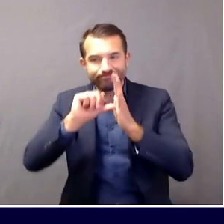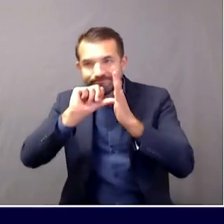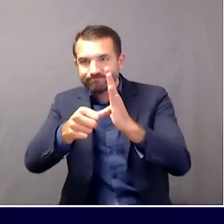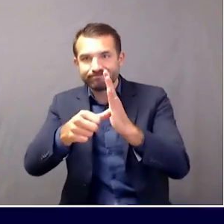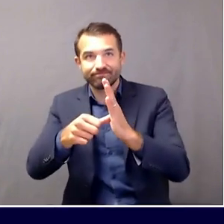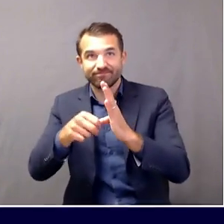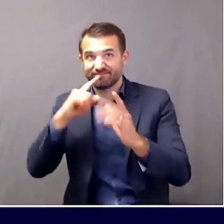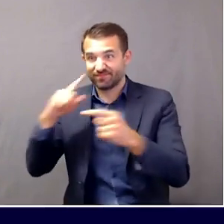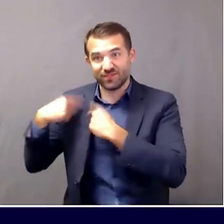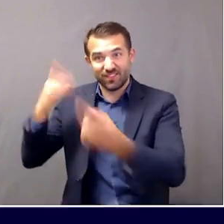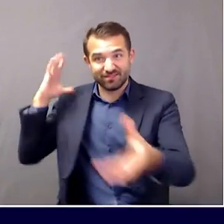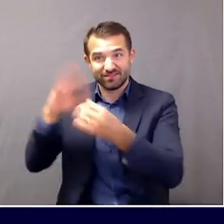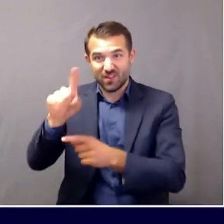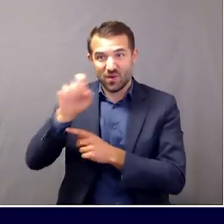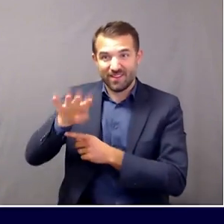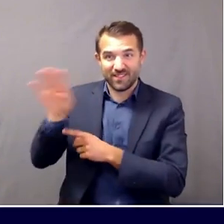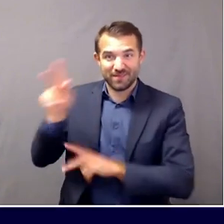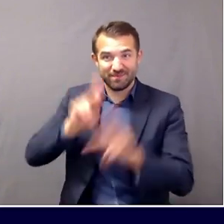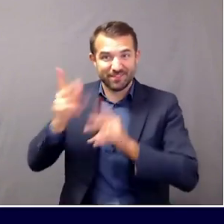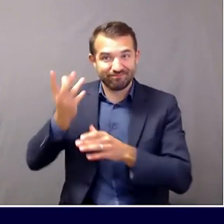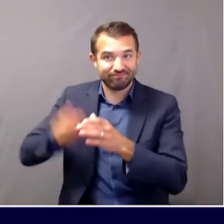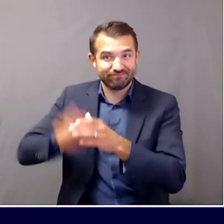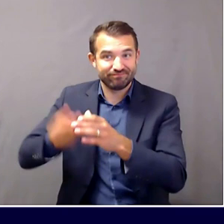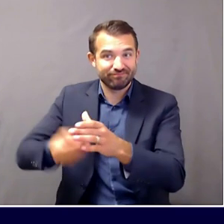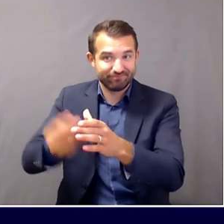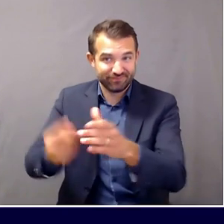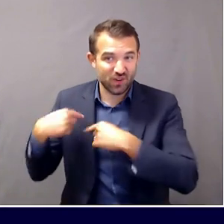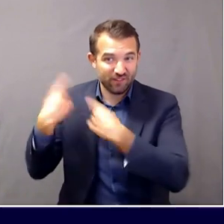individuals who have passed away with COVID-19, and